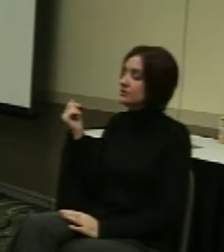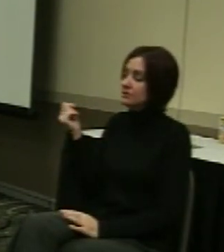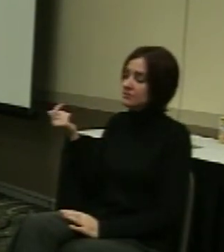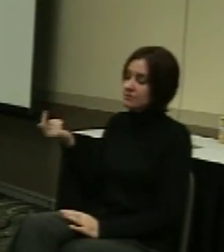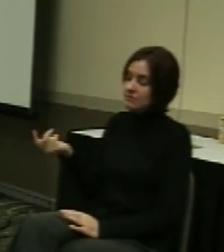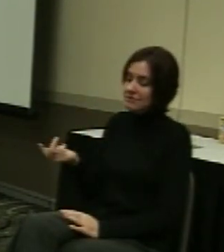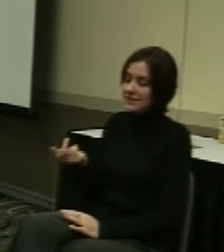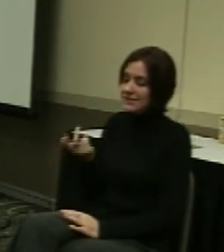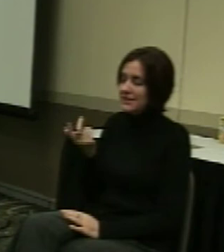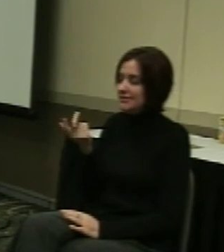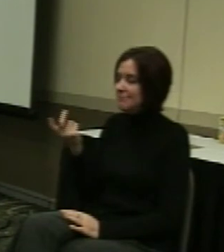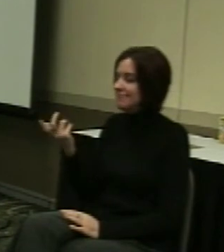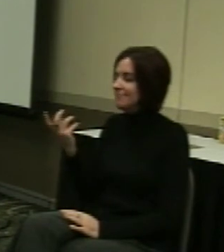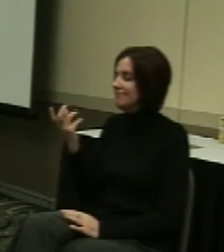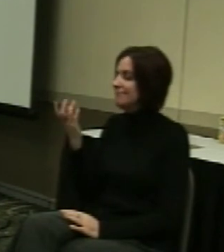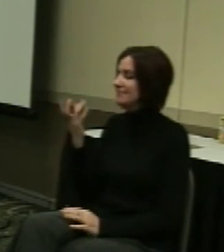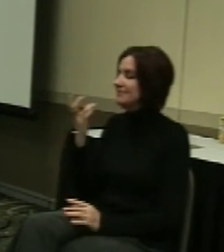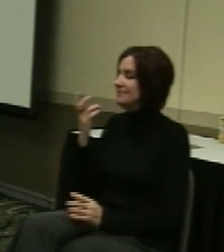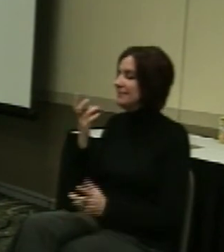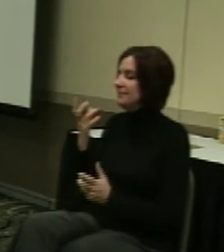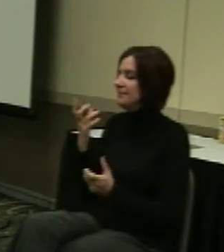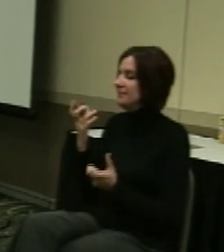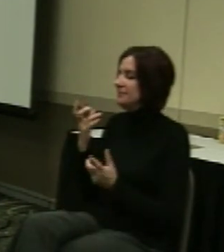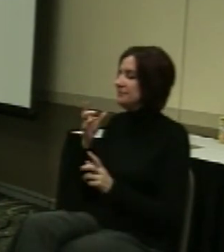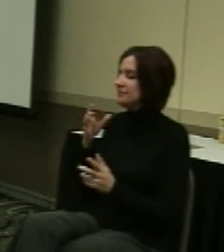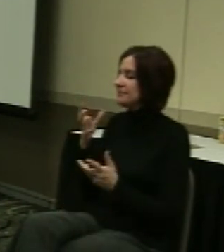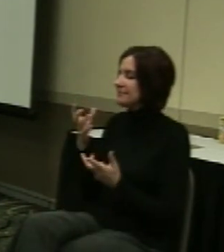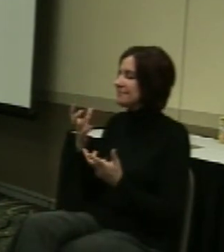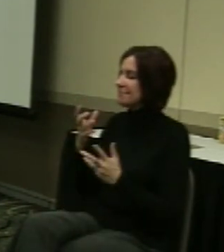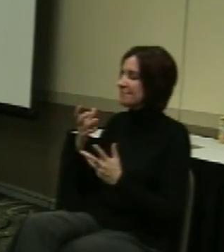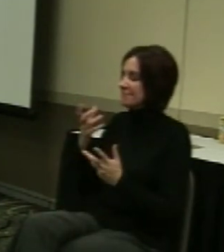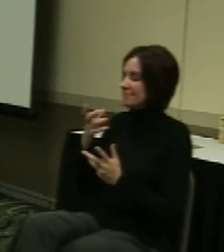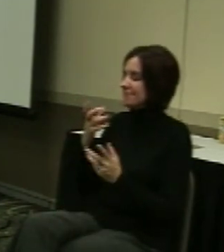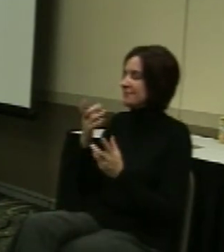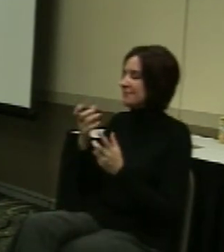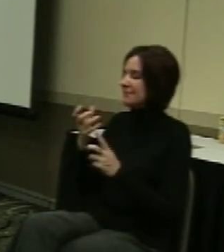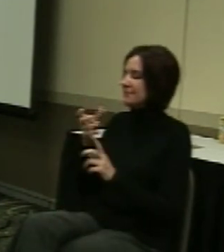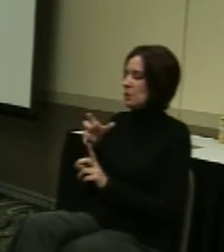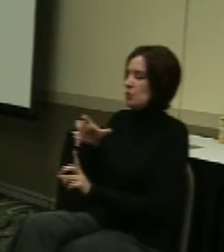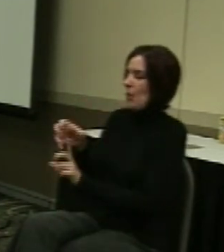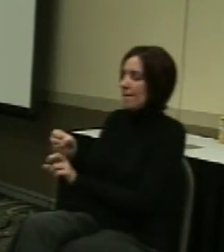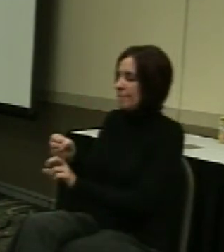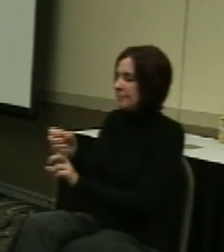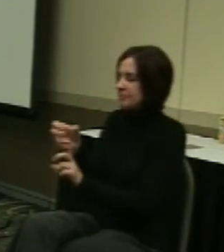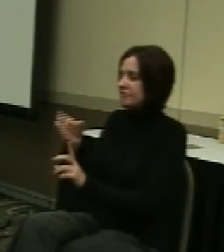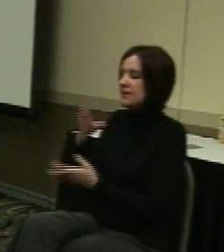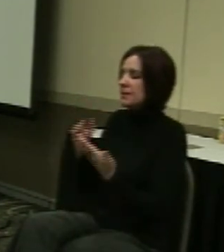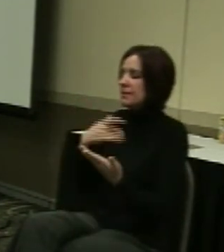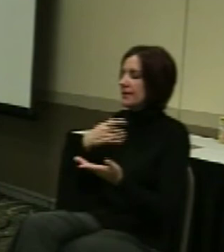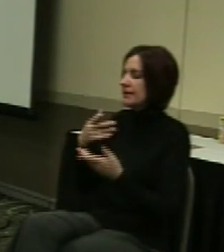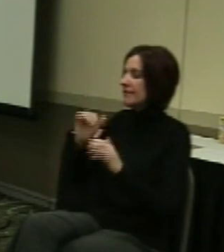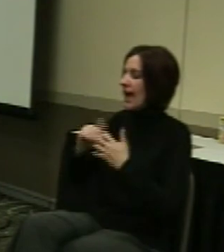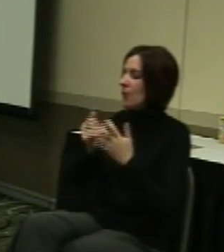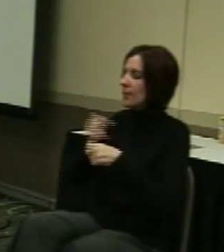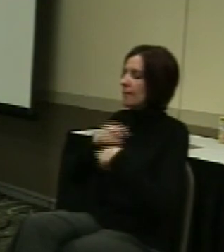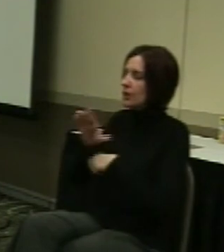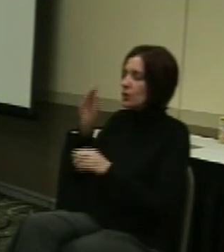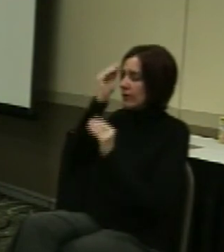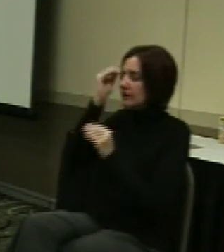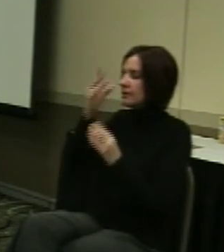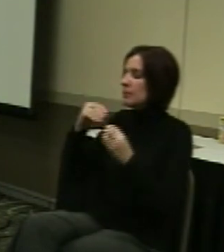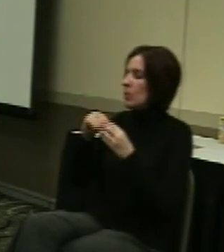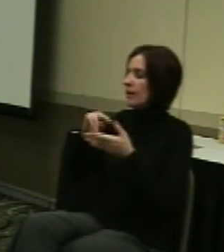grab on to a place to start making your data maybe more meaningful, and